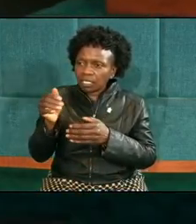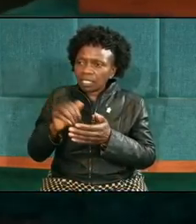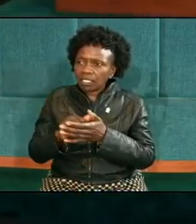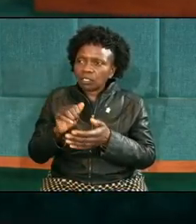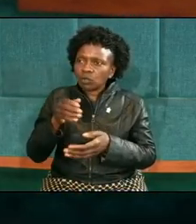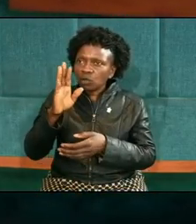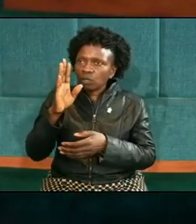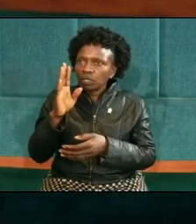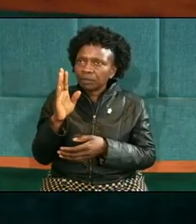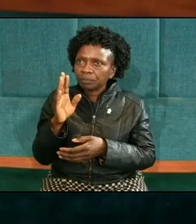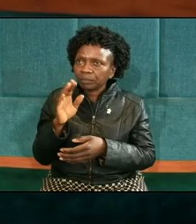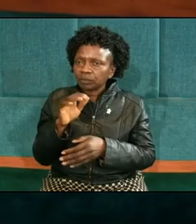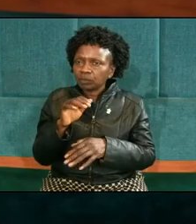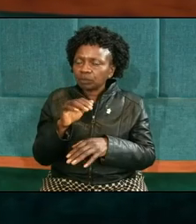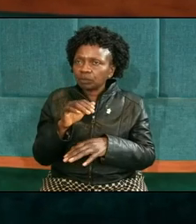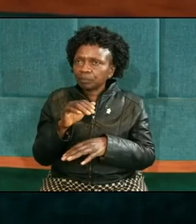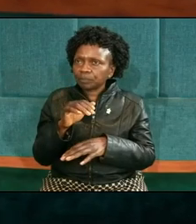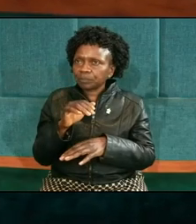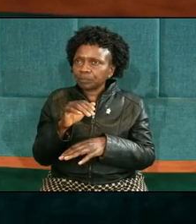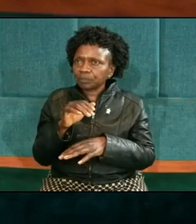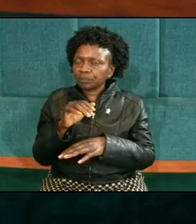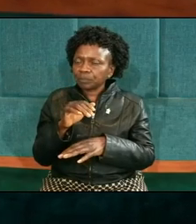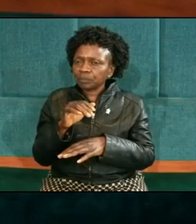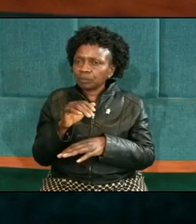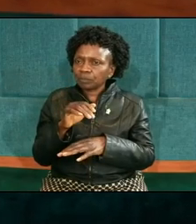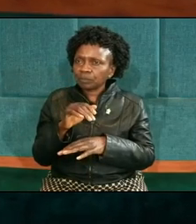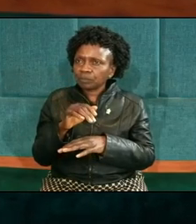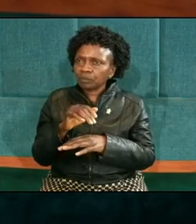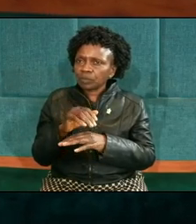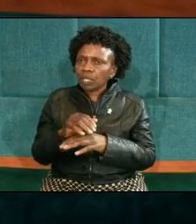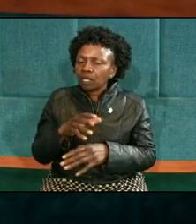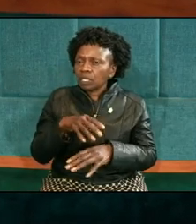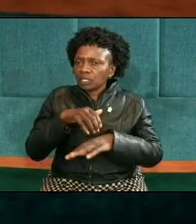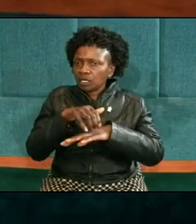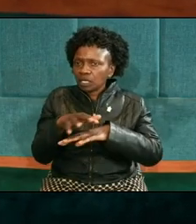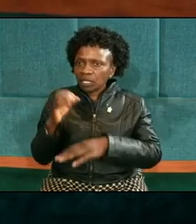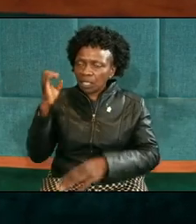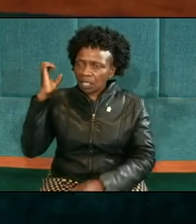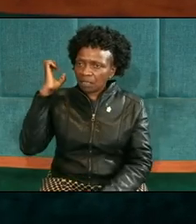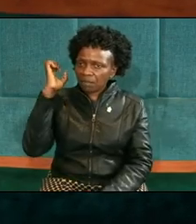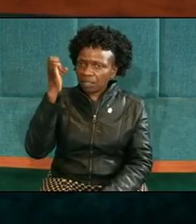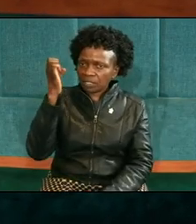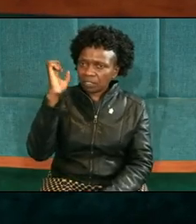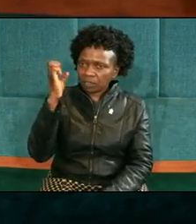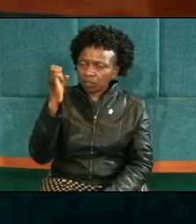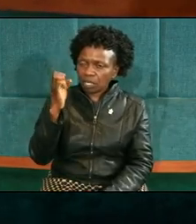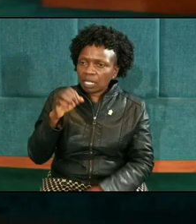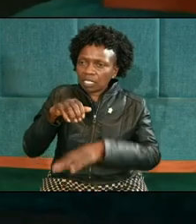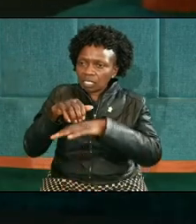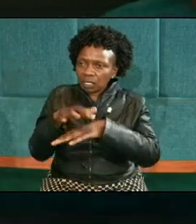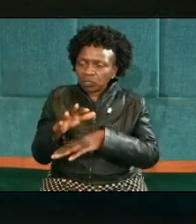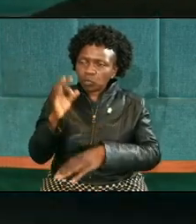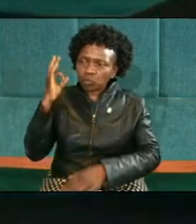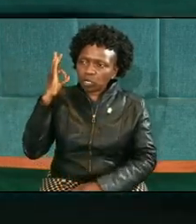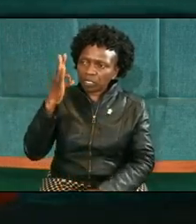called up the ordained prophet, the ordained evangelist, and sent him to preach.